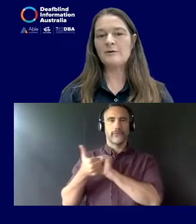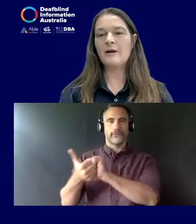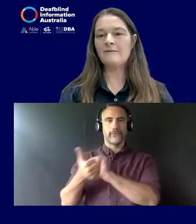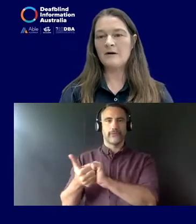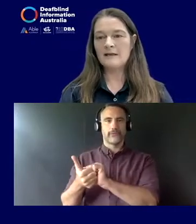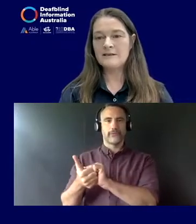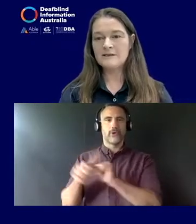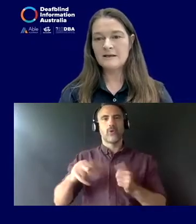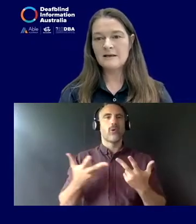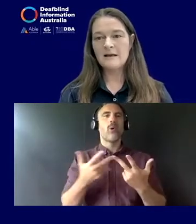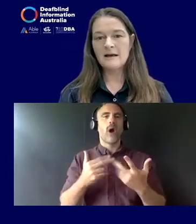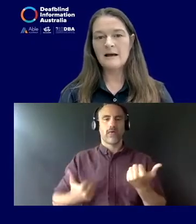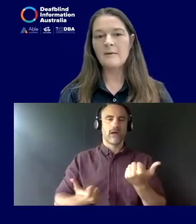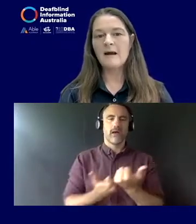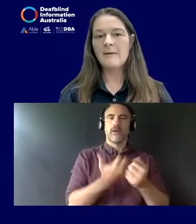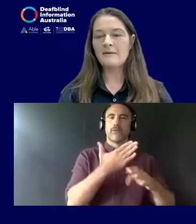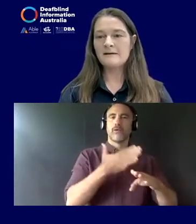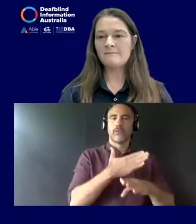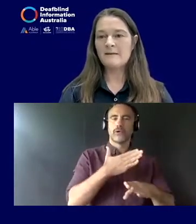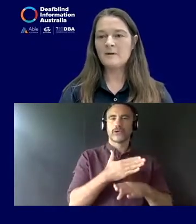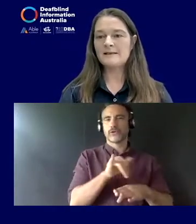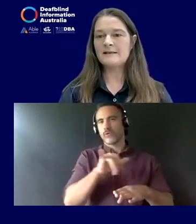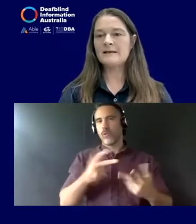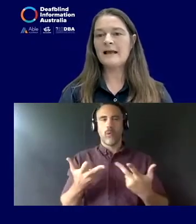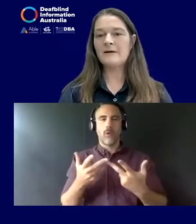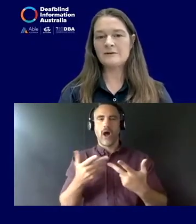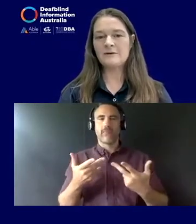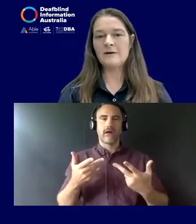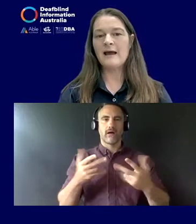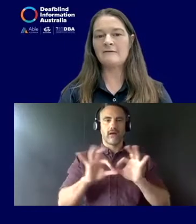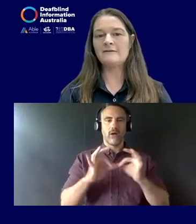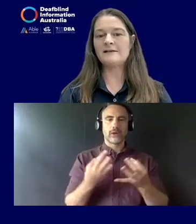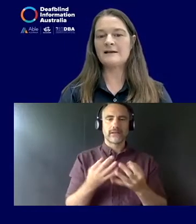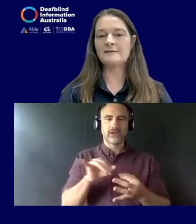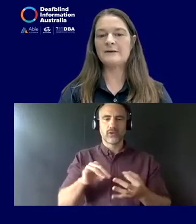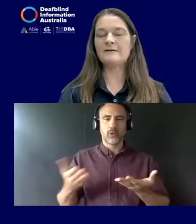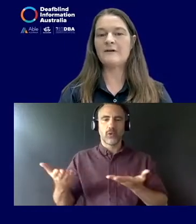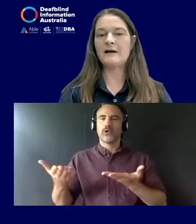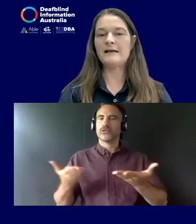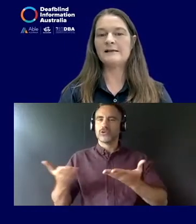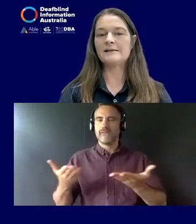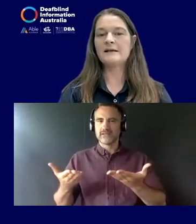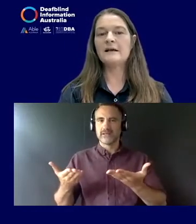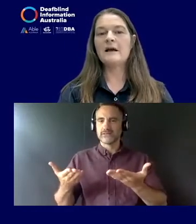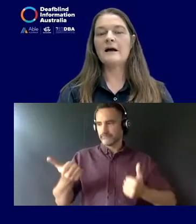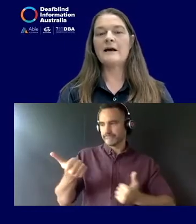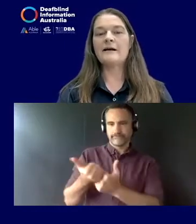people who have knowledge about the deafblind person and also who have assessment